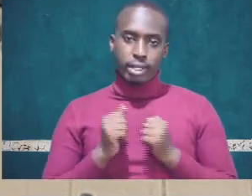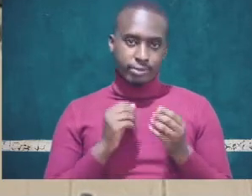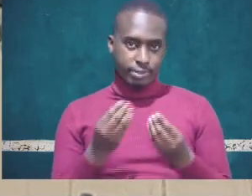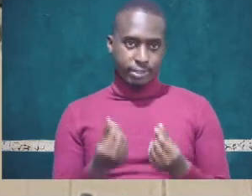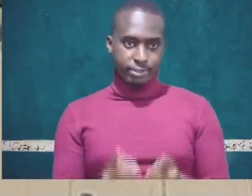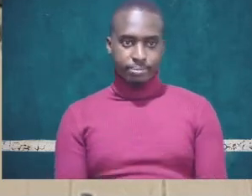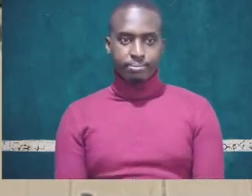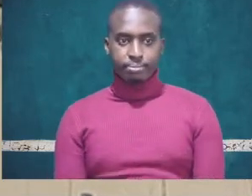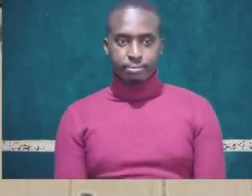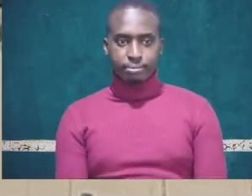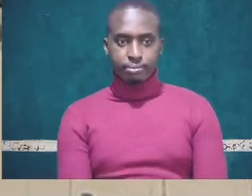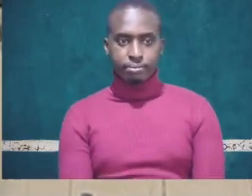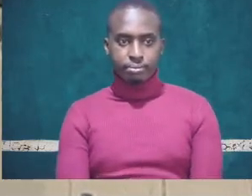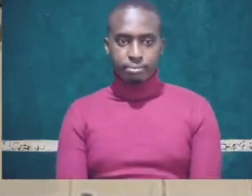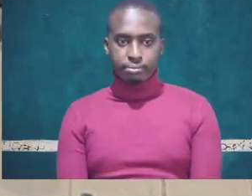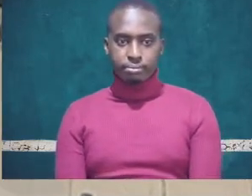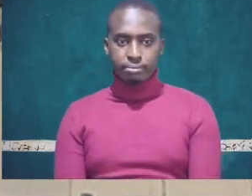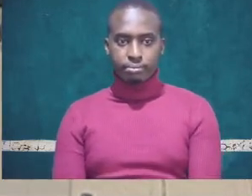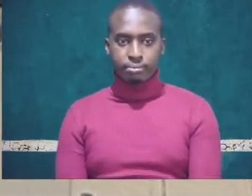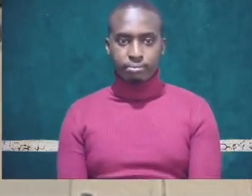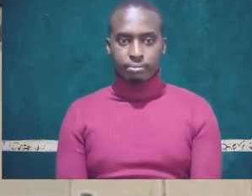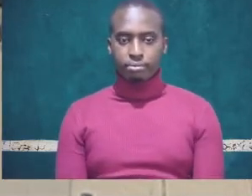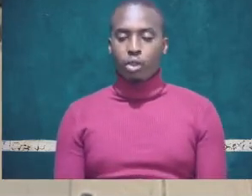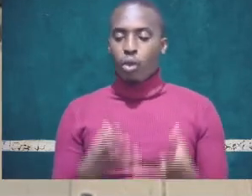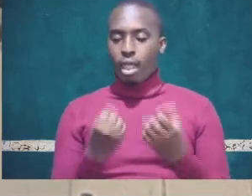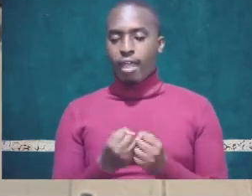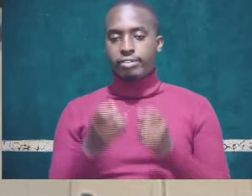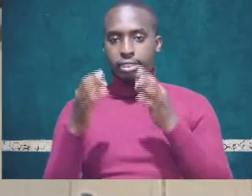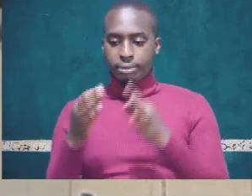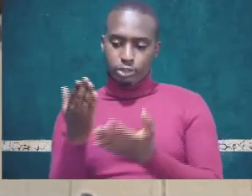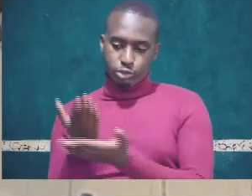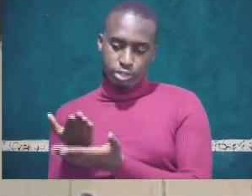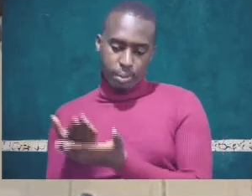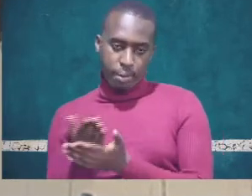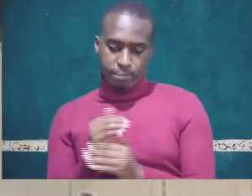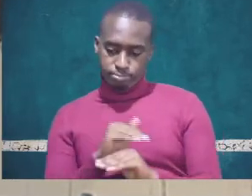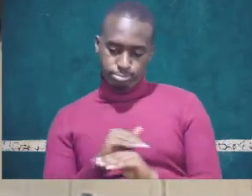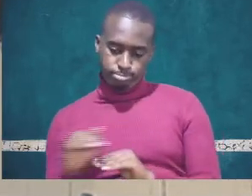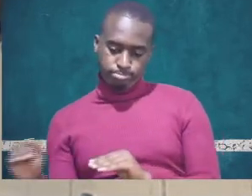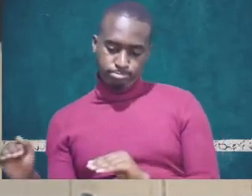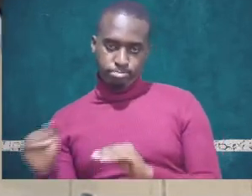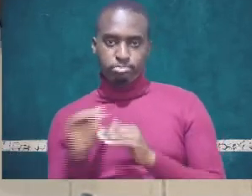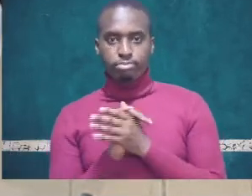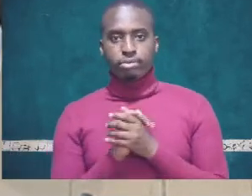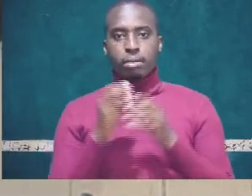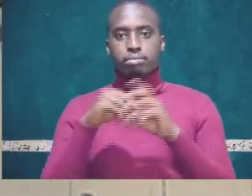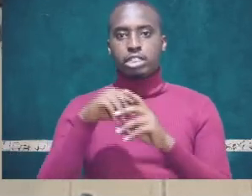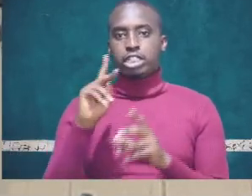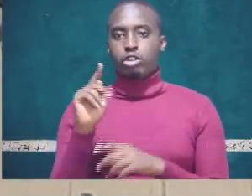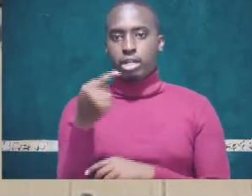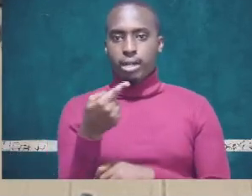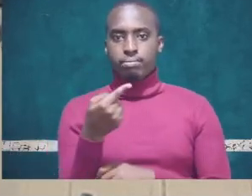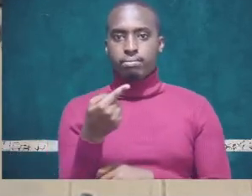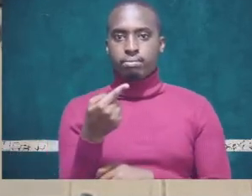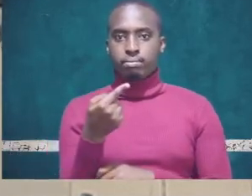francs. Then we have our quantity demanded. Maybe it is in kilograms.